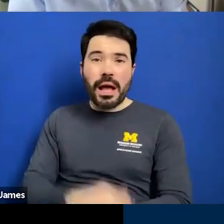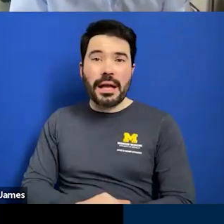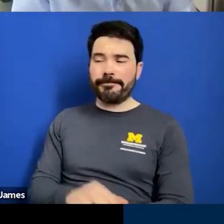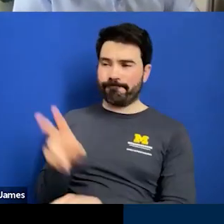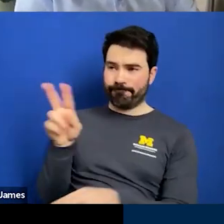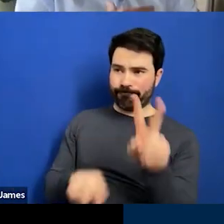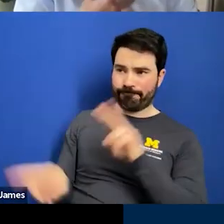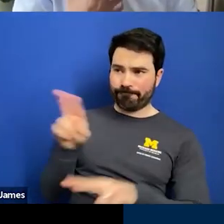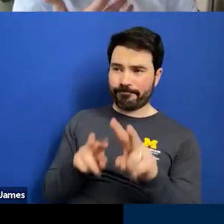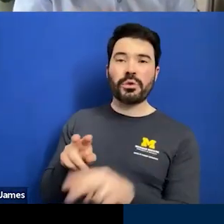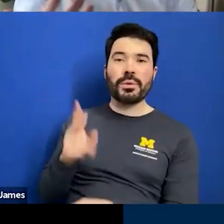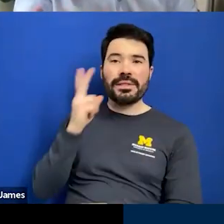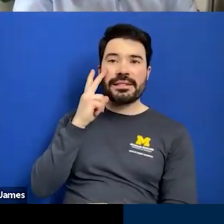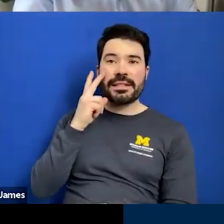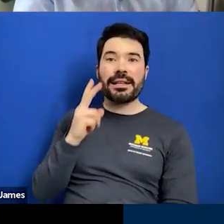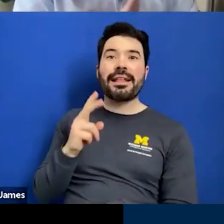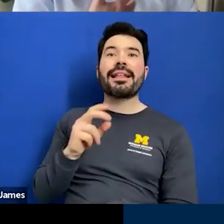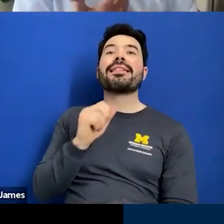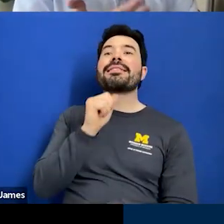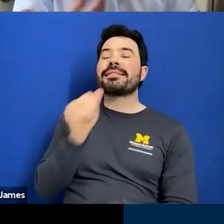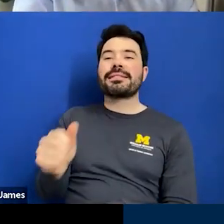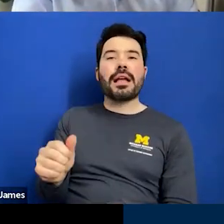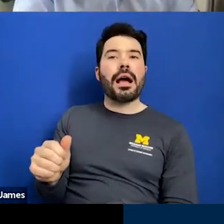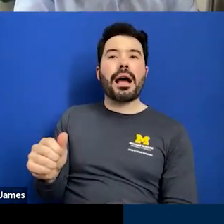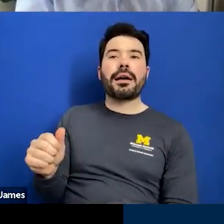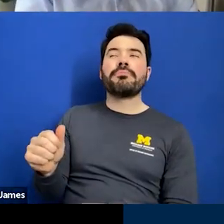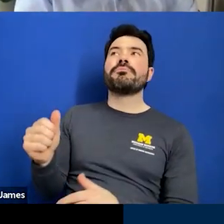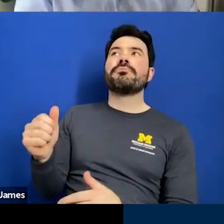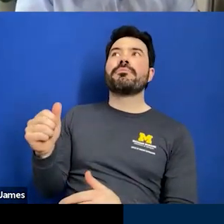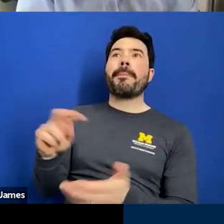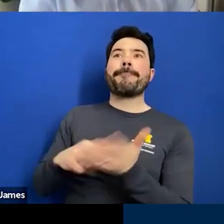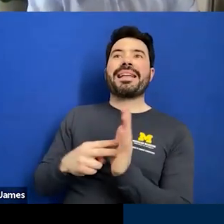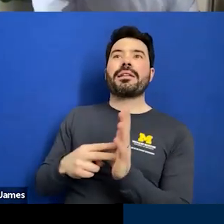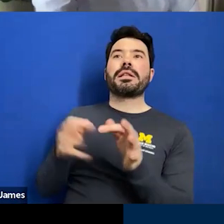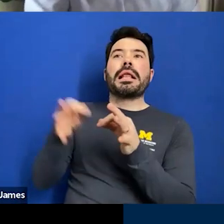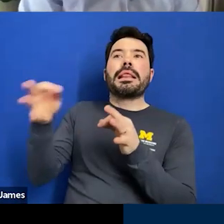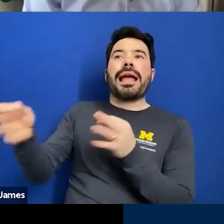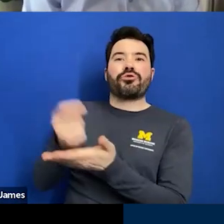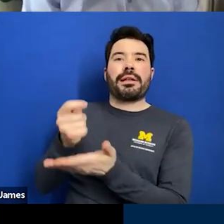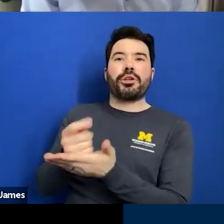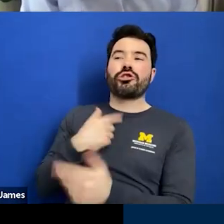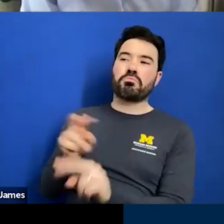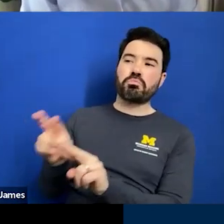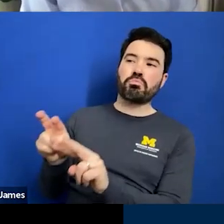valid thing. That is not untreated hearing loss. You're just watching, getting a hearing test every couple of years.